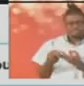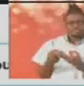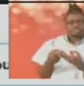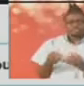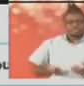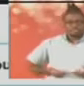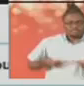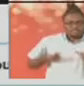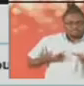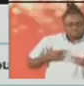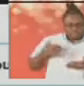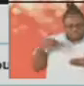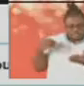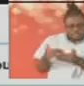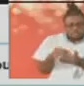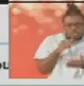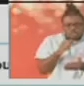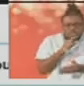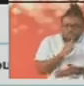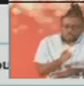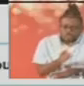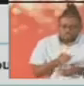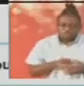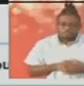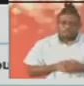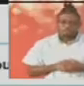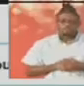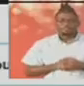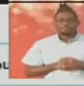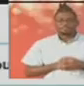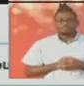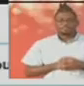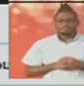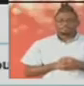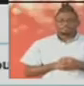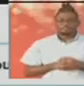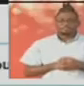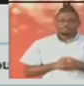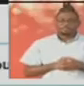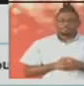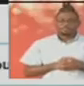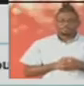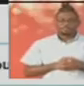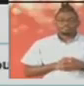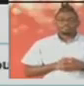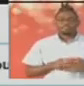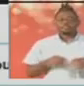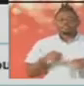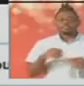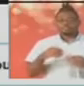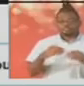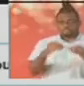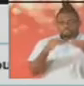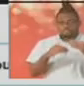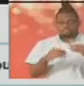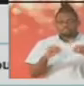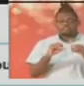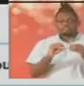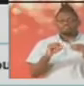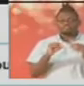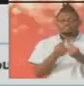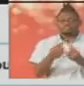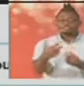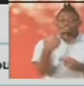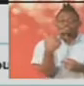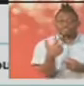information that was provided, and I'll come back to the need for solid information. Cluster 3, 6 out of the